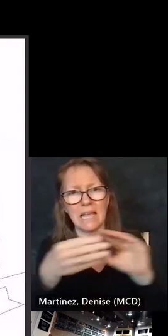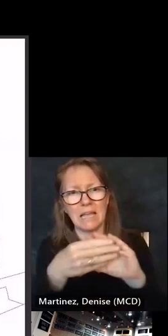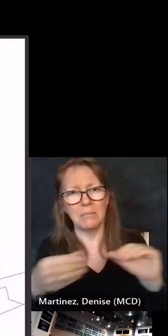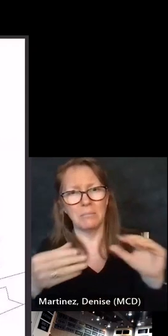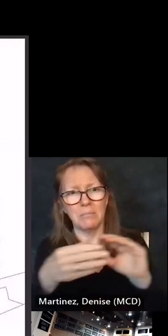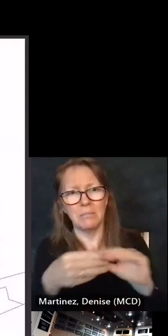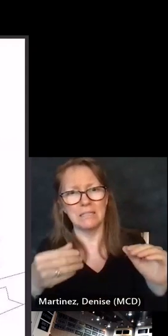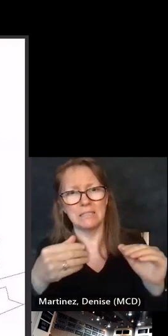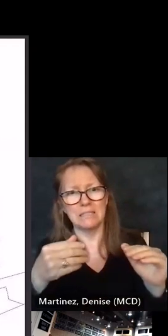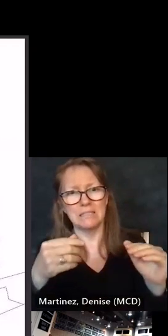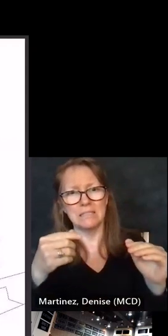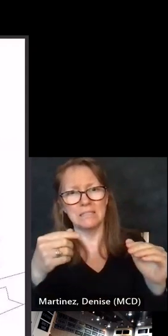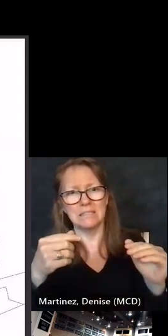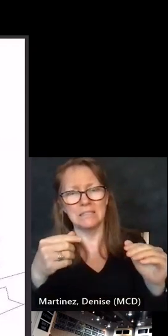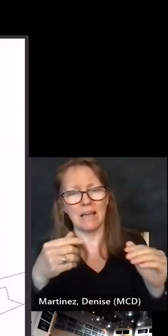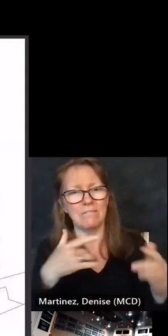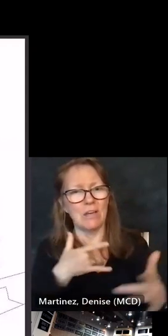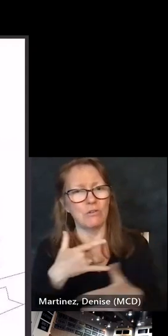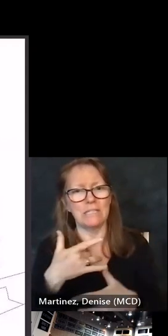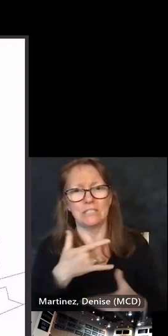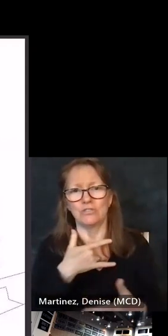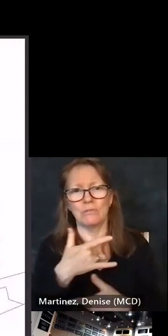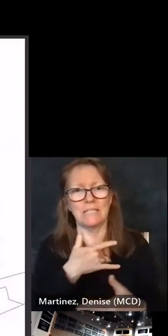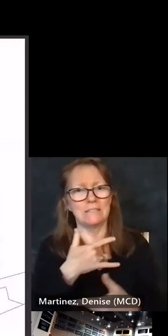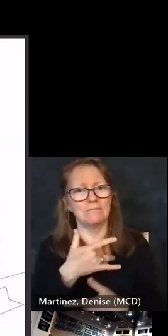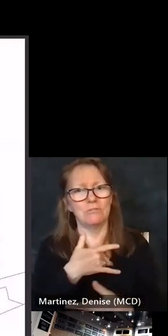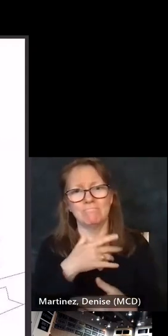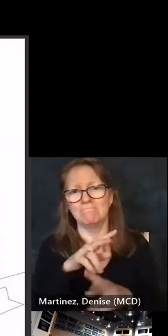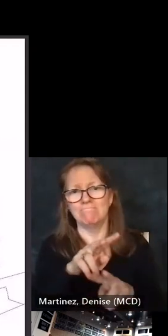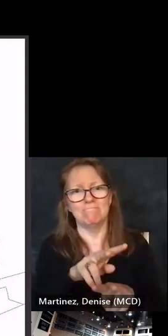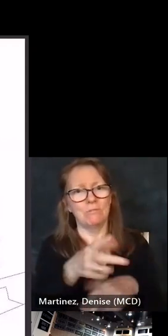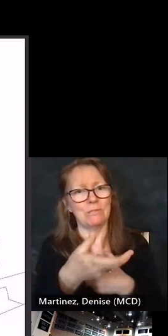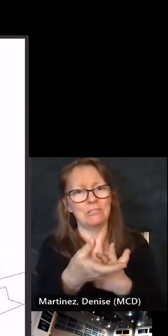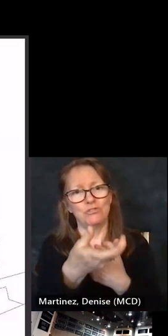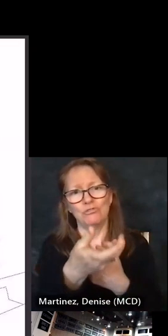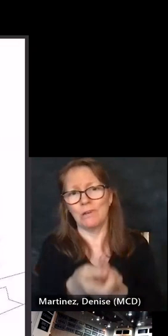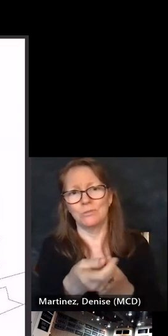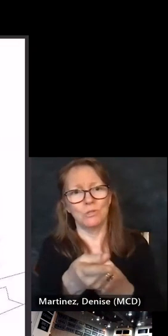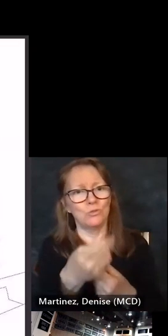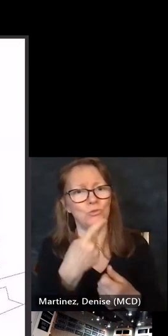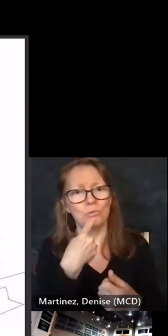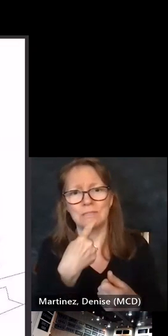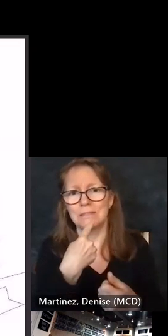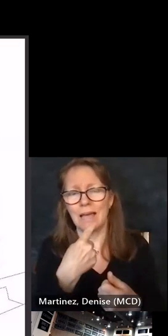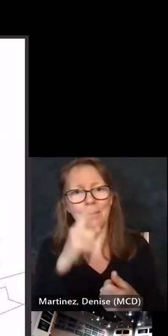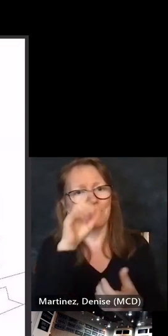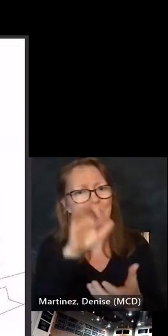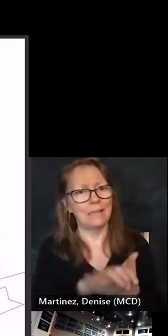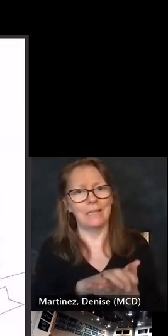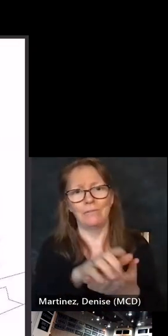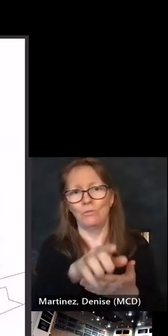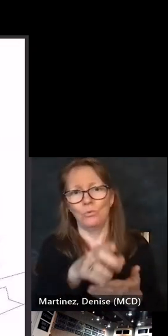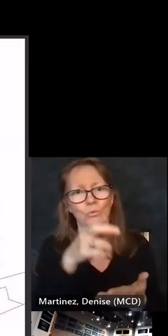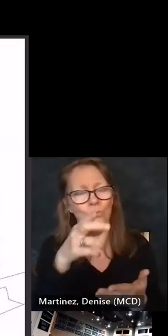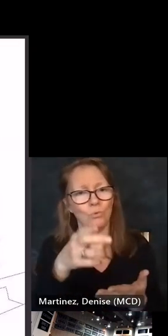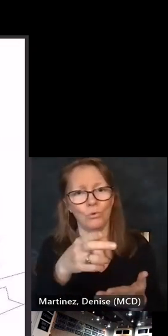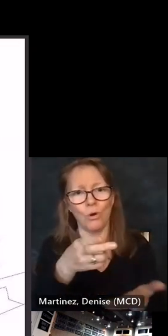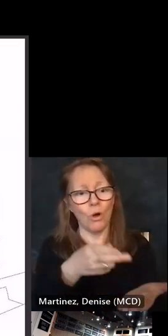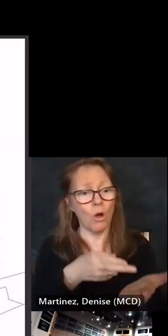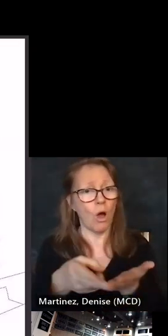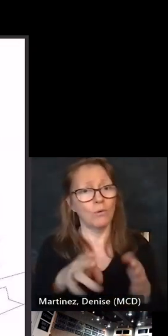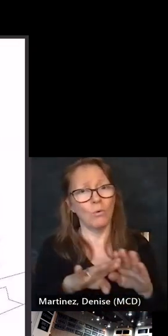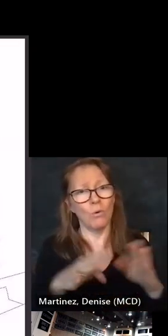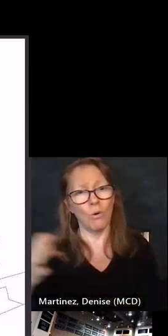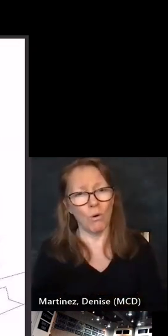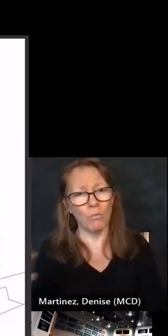of what the T is telling us. I don't feel like we can believe what you say or trust to have a real honest dialogue with you.